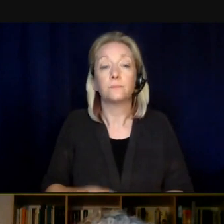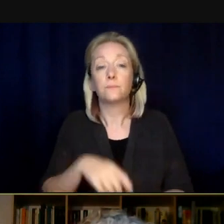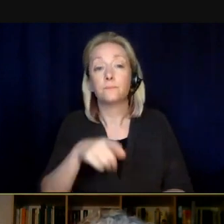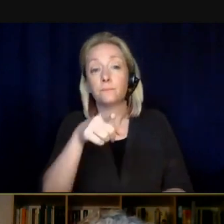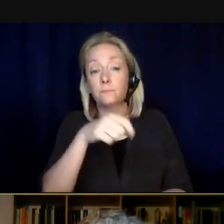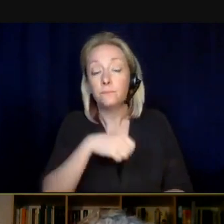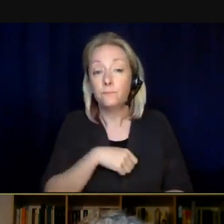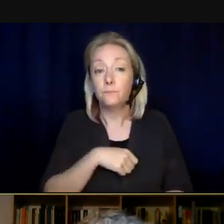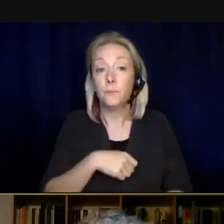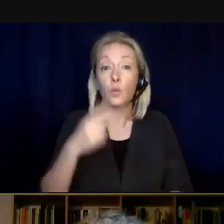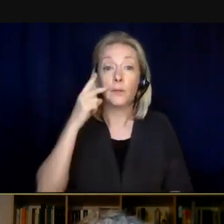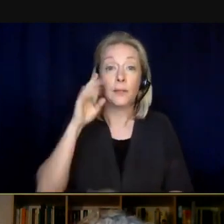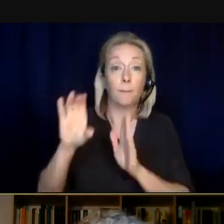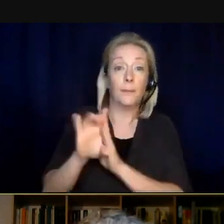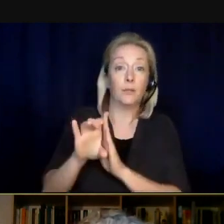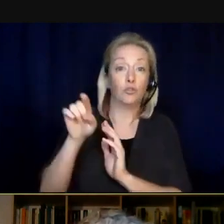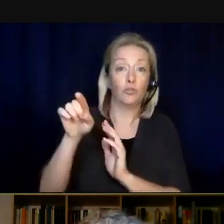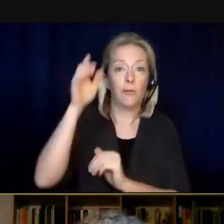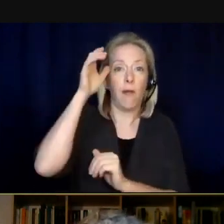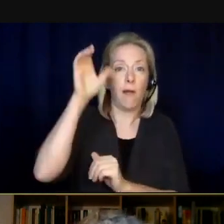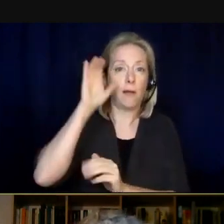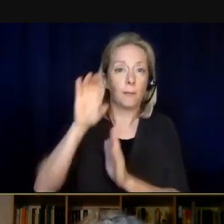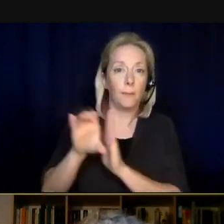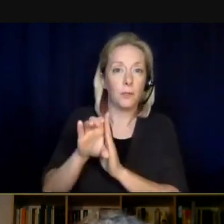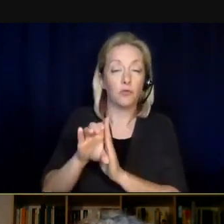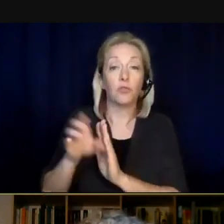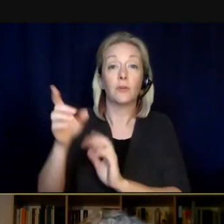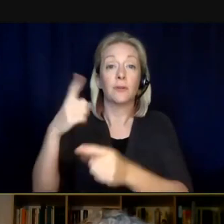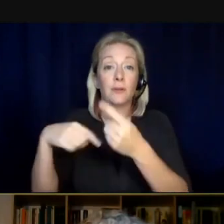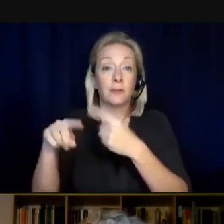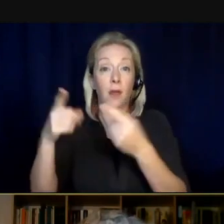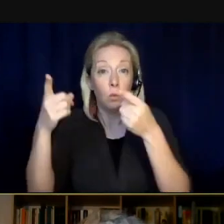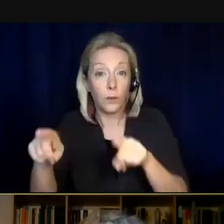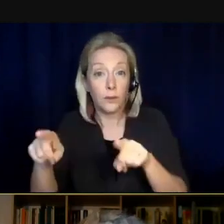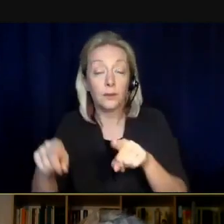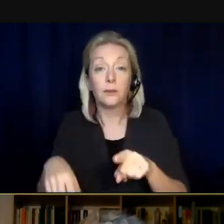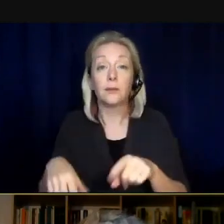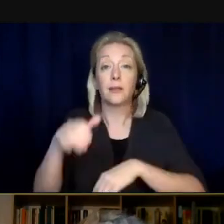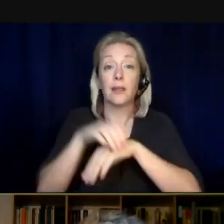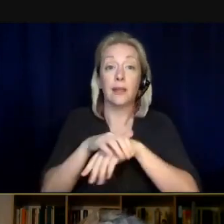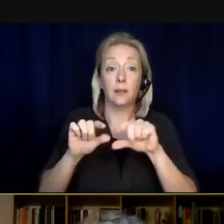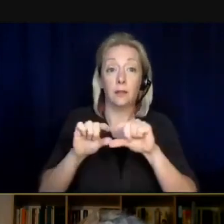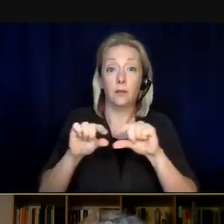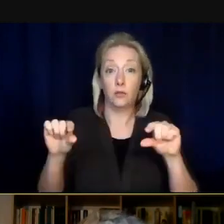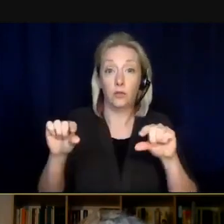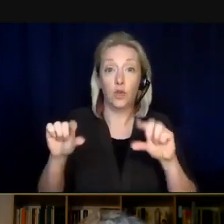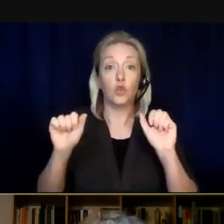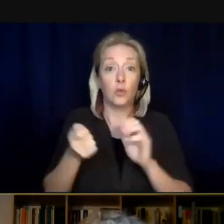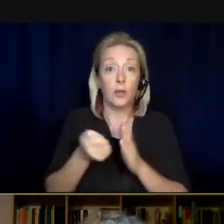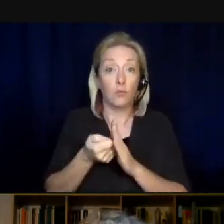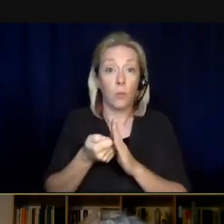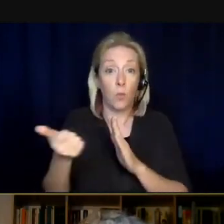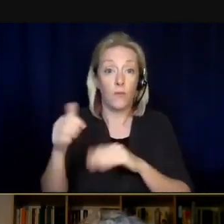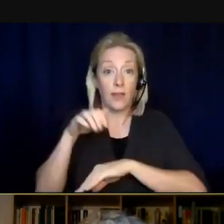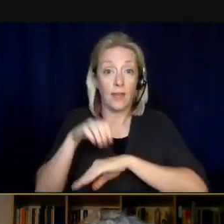that has a concept picture, the sign, and the English word. You can get the sign graphic only,